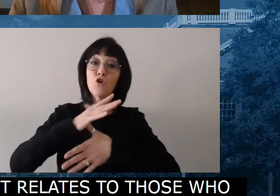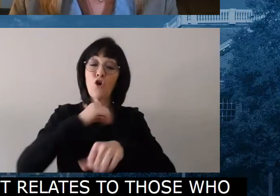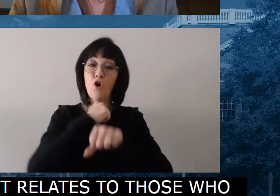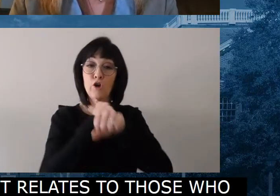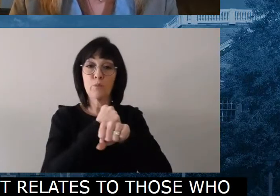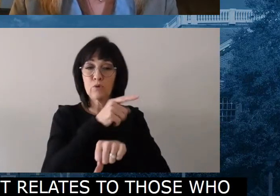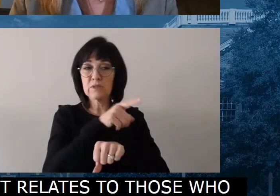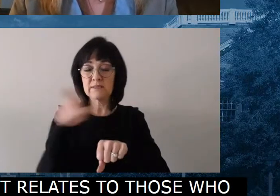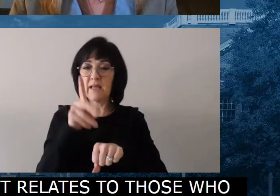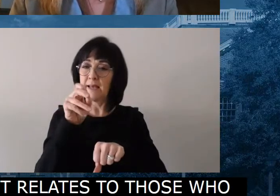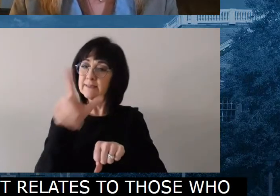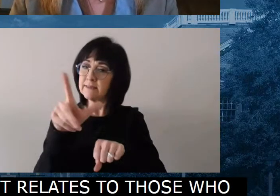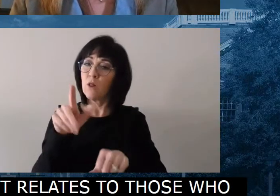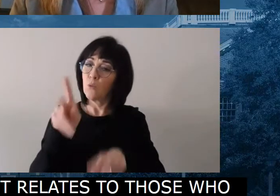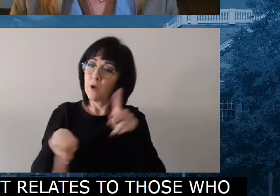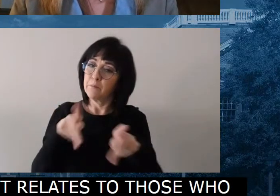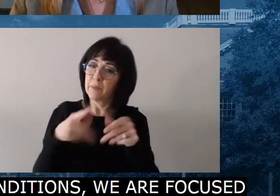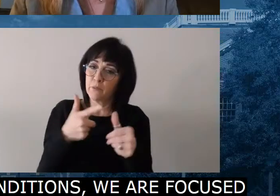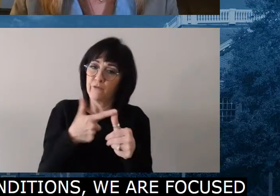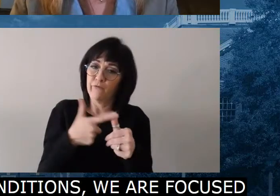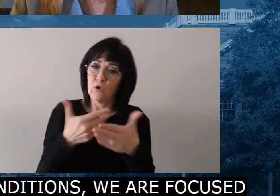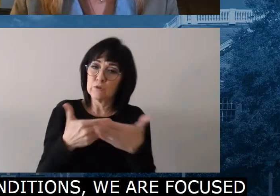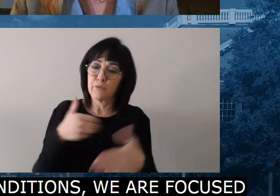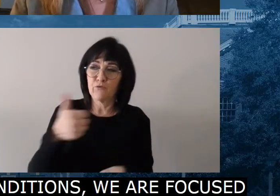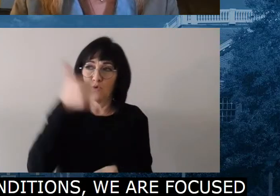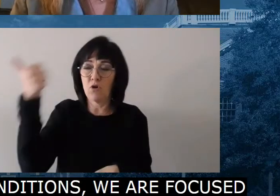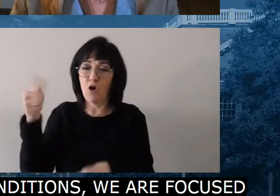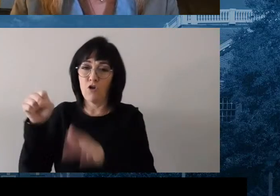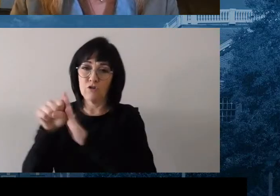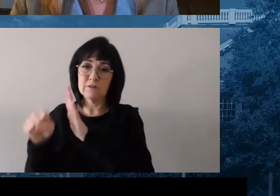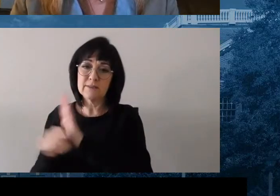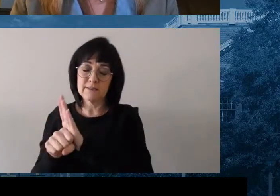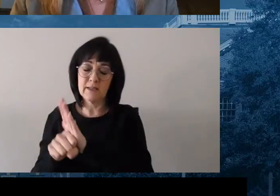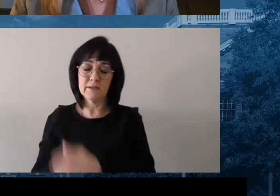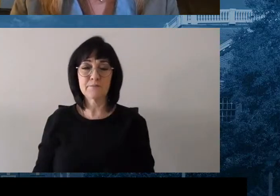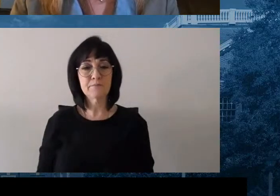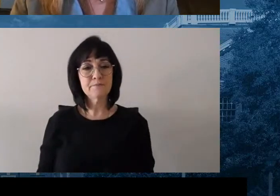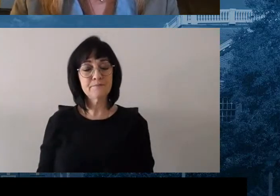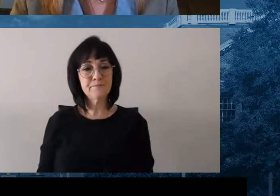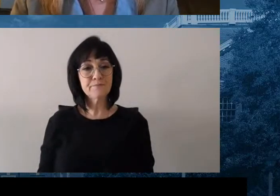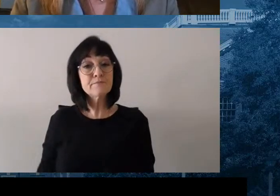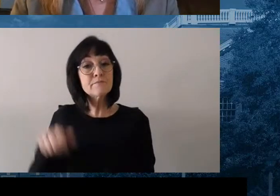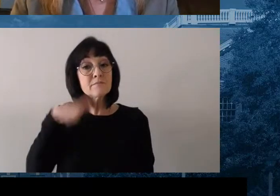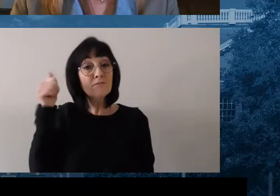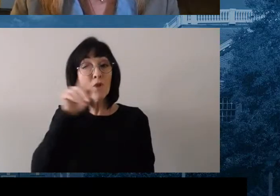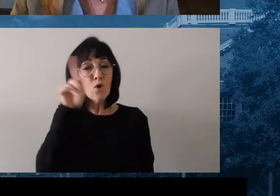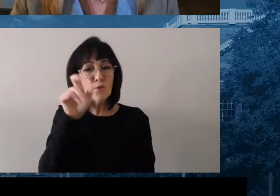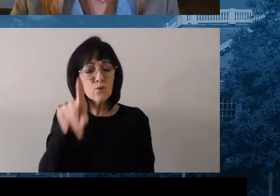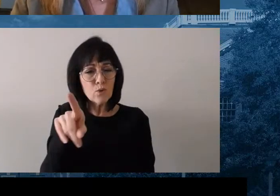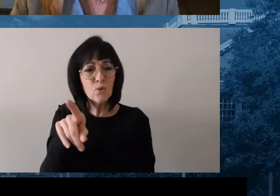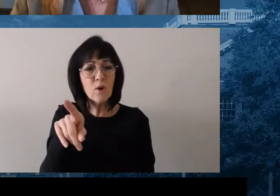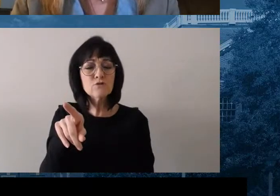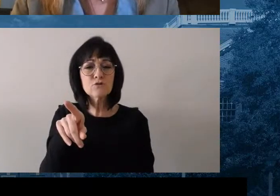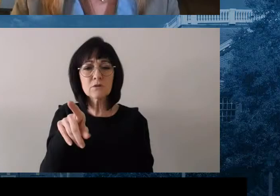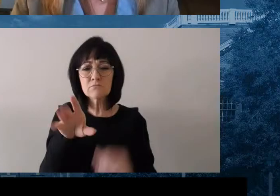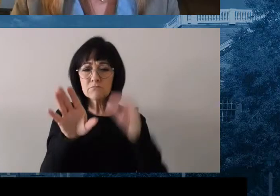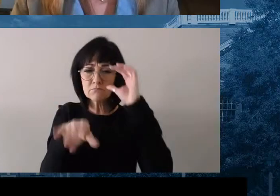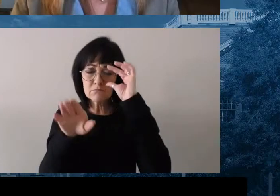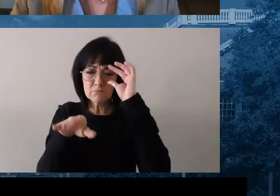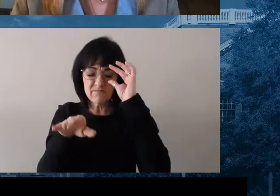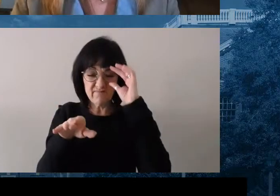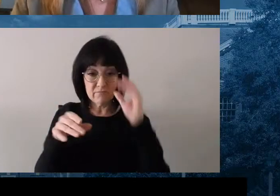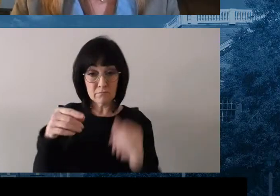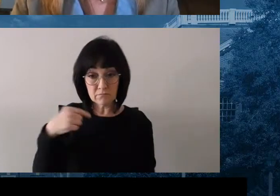All right, we have two more questions. This is from Katie Tabling at Delaware Business Times. She asked, with reports of President